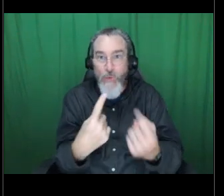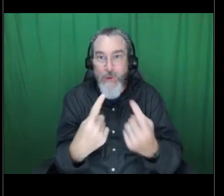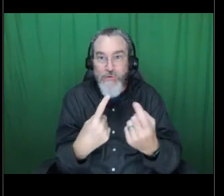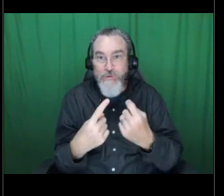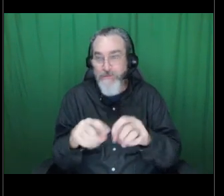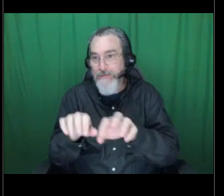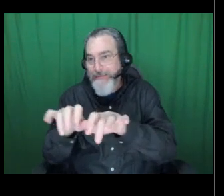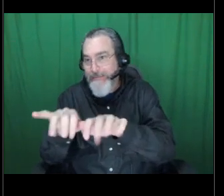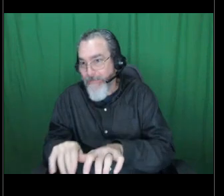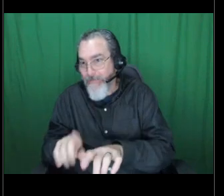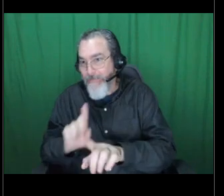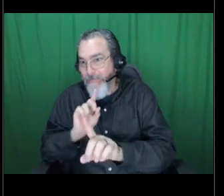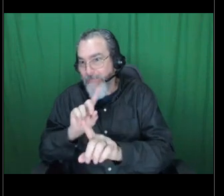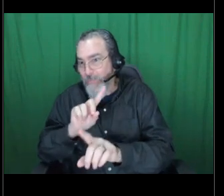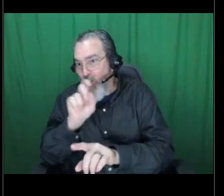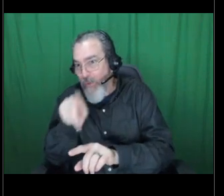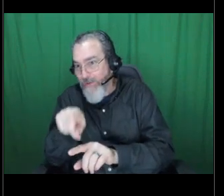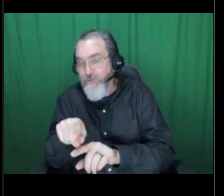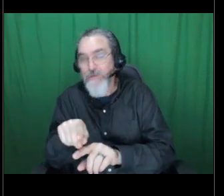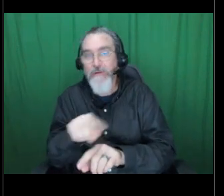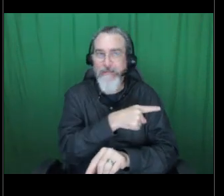the questions pod.